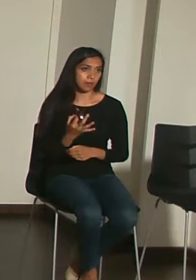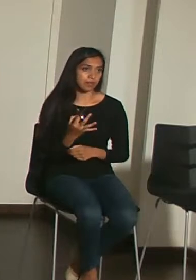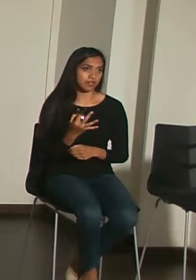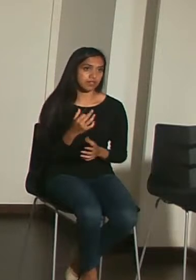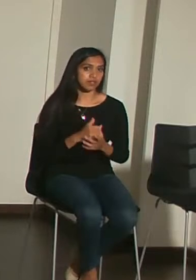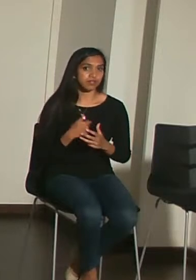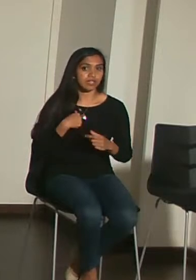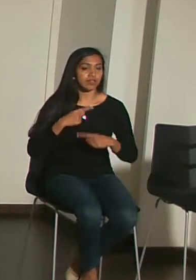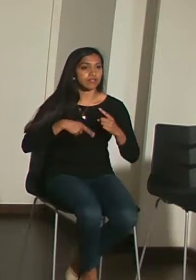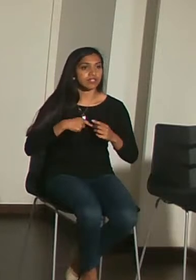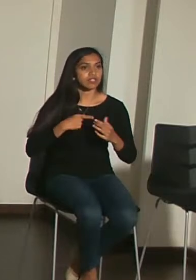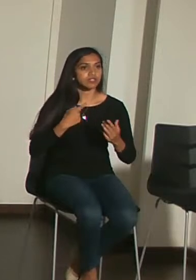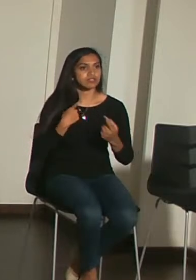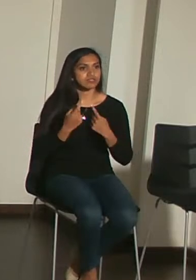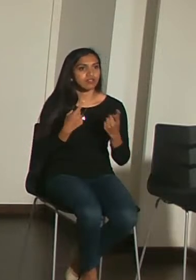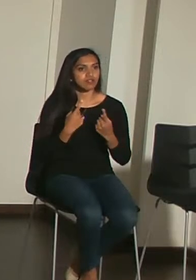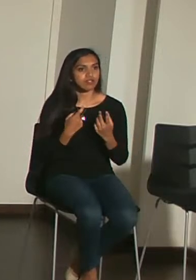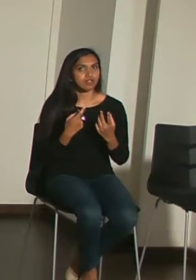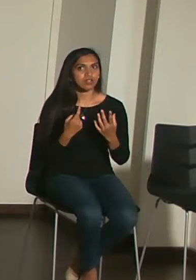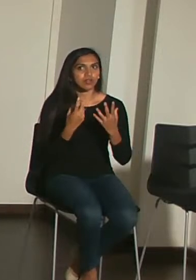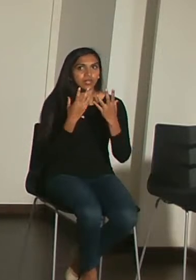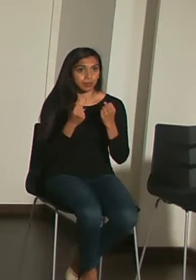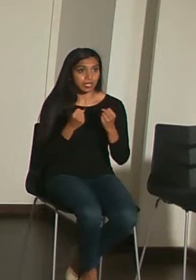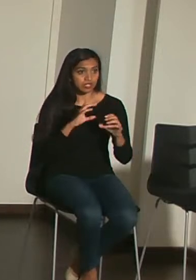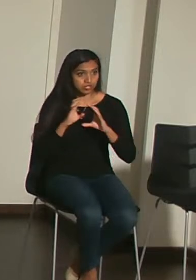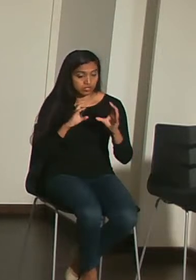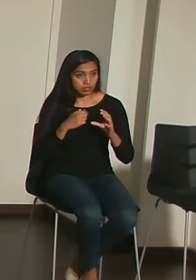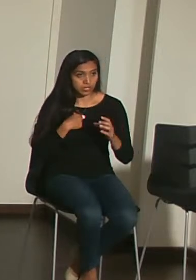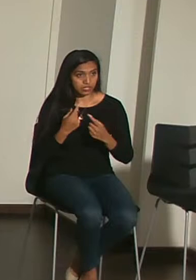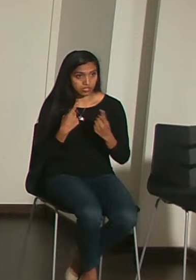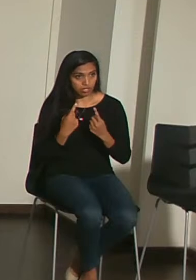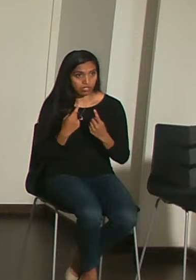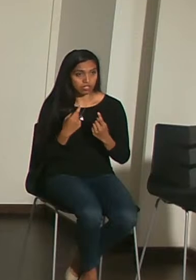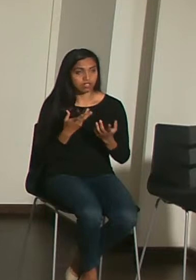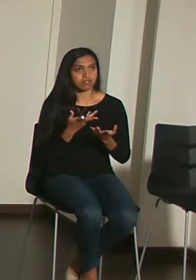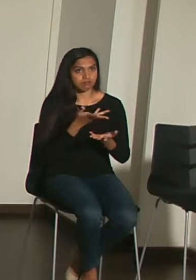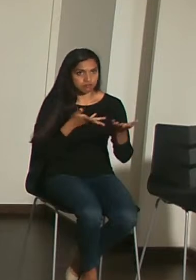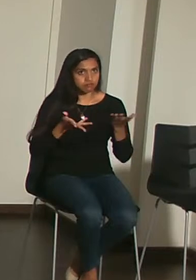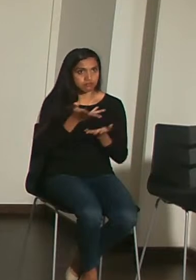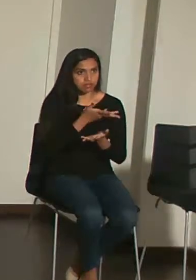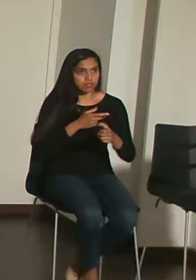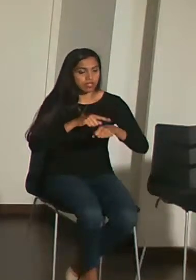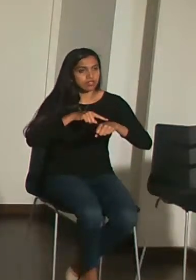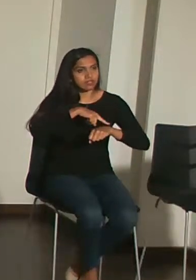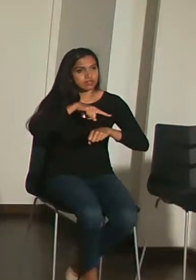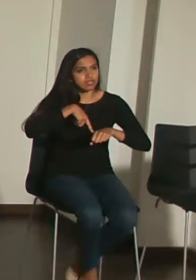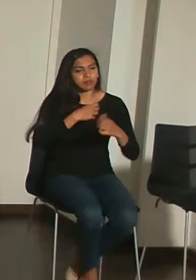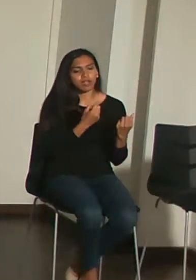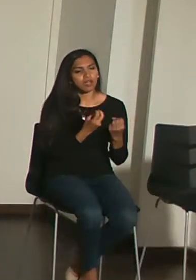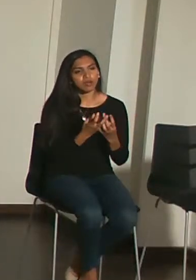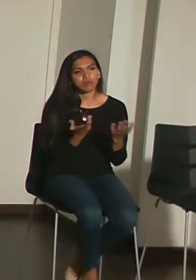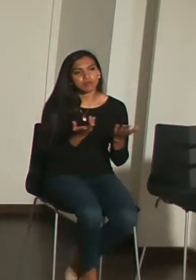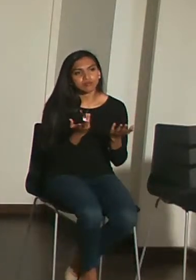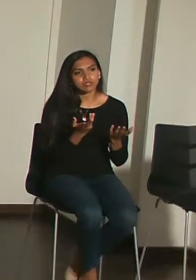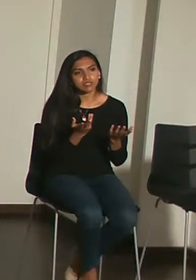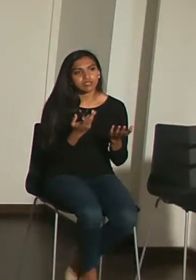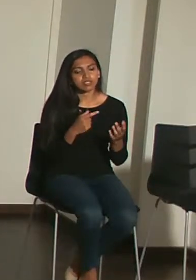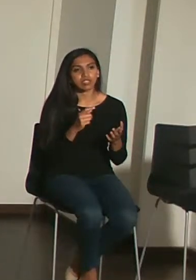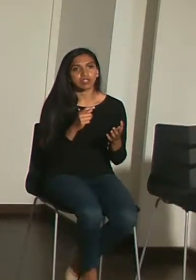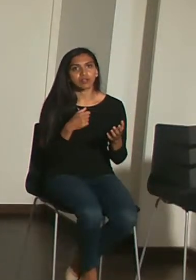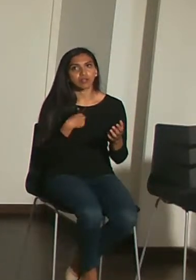everybody talk about something, we want to go and see it. But then how much time do you spend engaging with it, looking at it, and then what modes